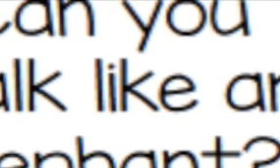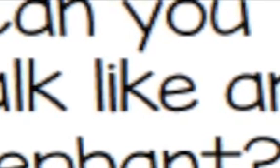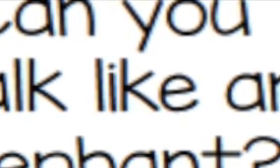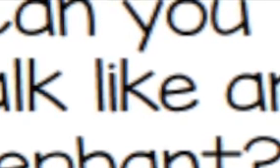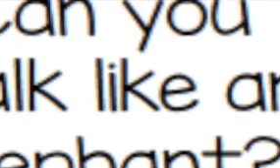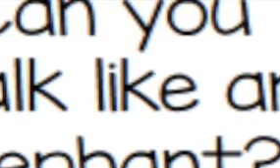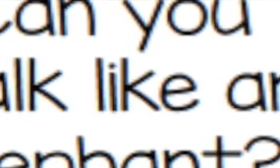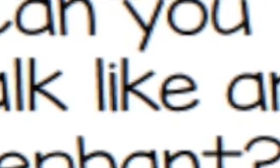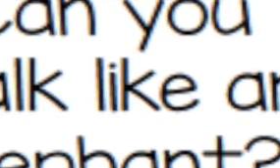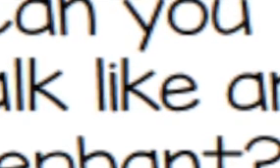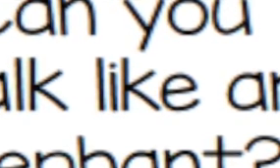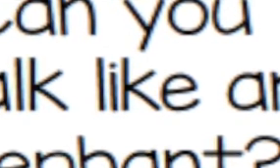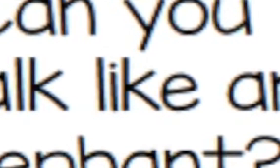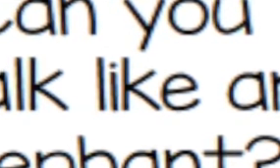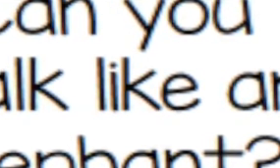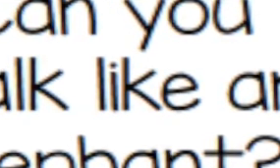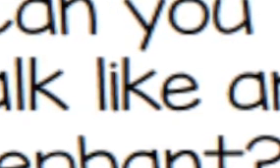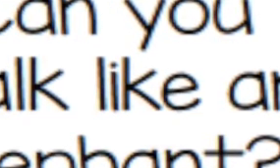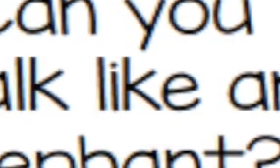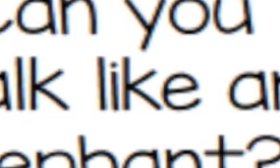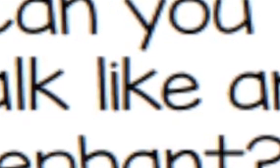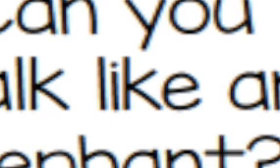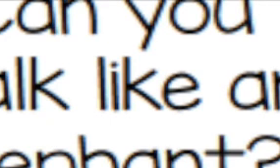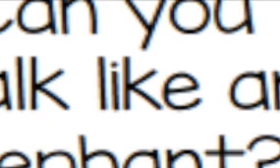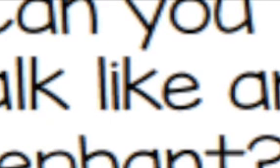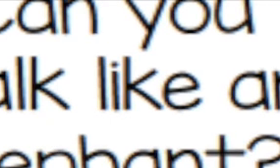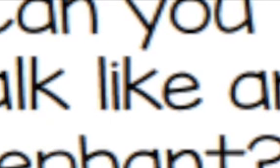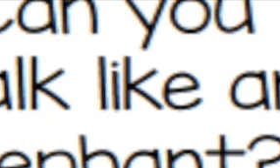Thank you.